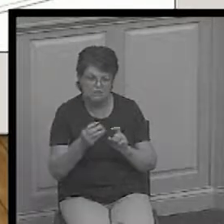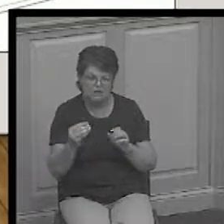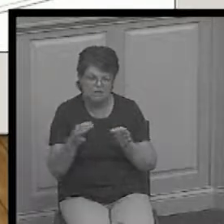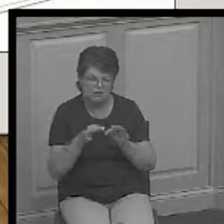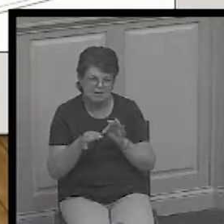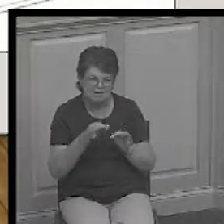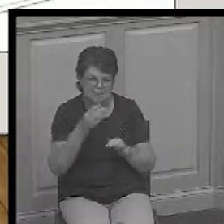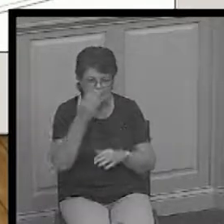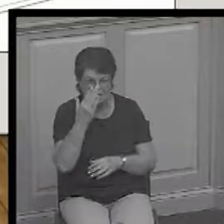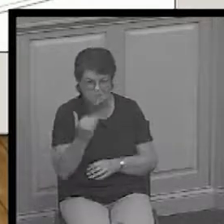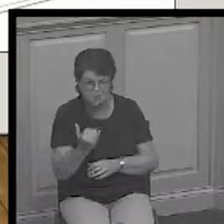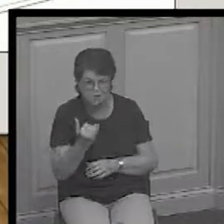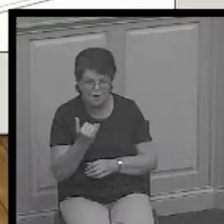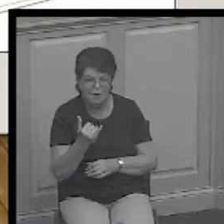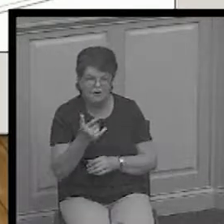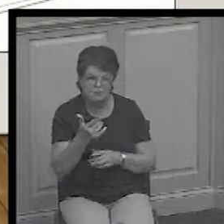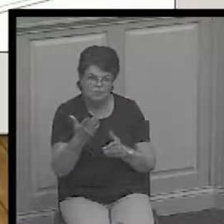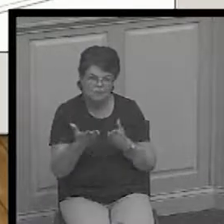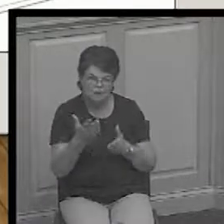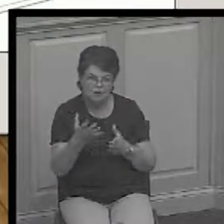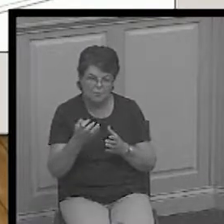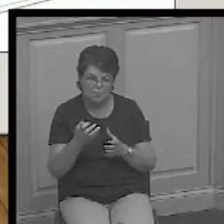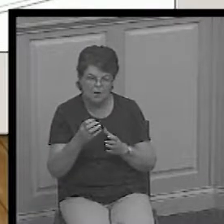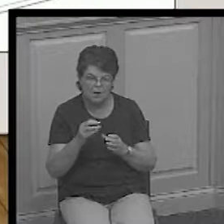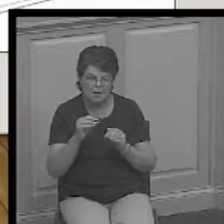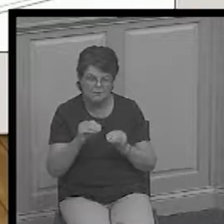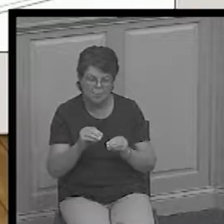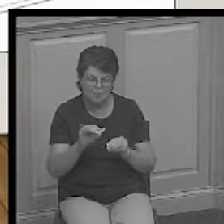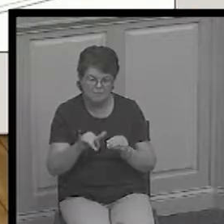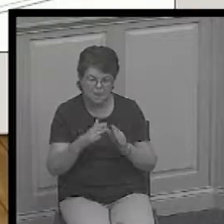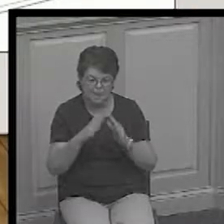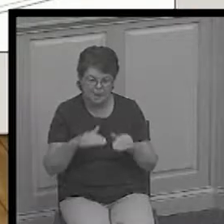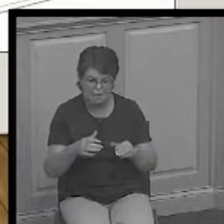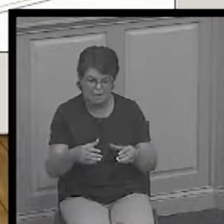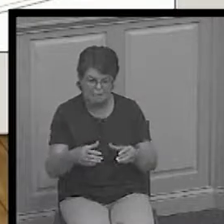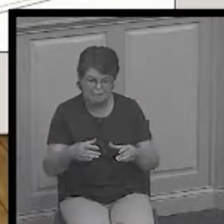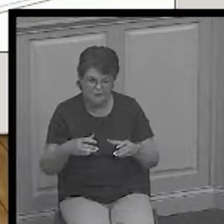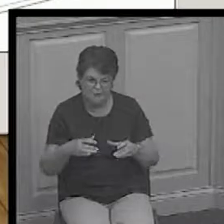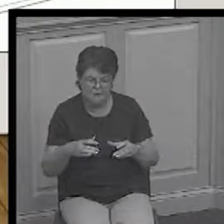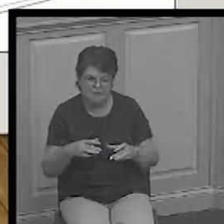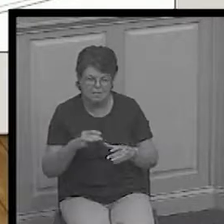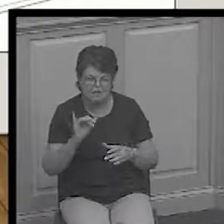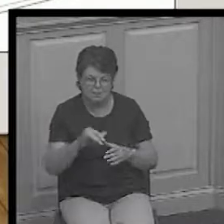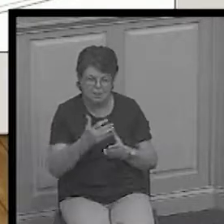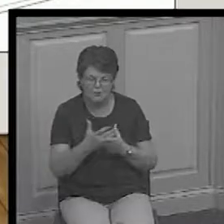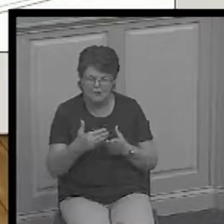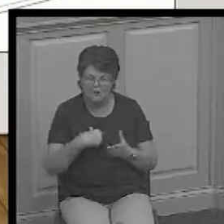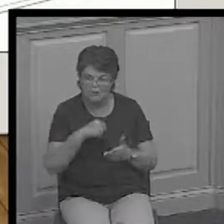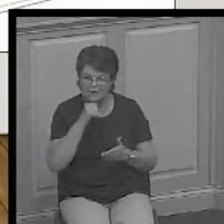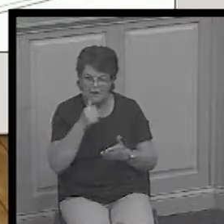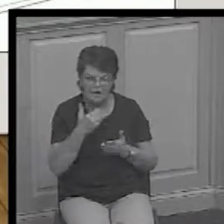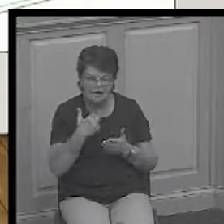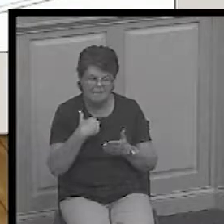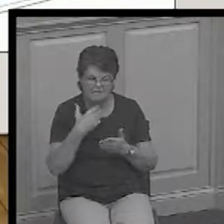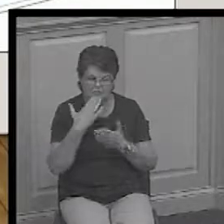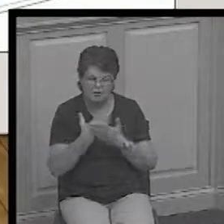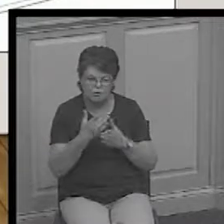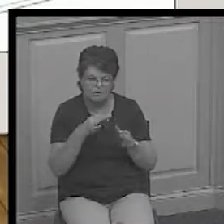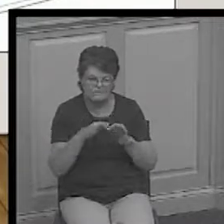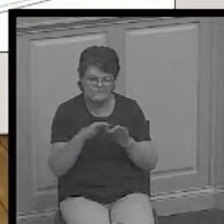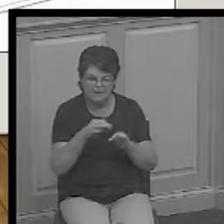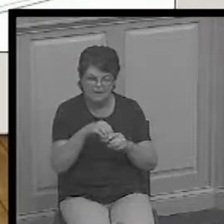explains why you might want to put that house back a little bit. And those are things that we didn't have well defined in the old